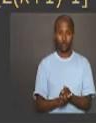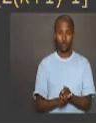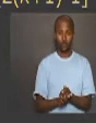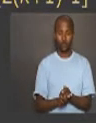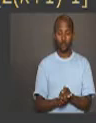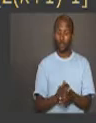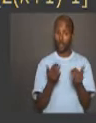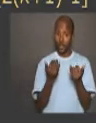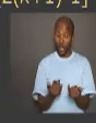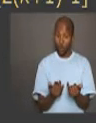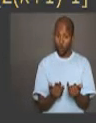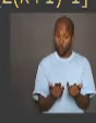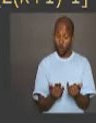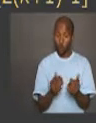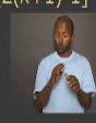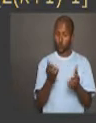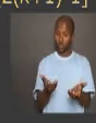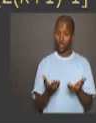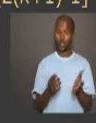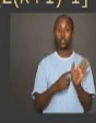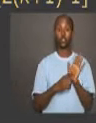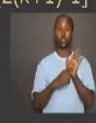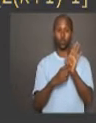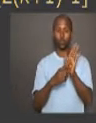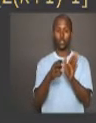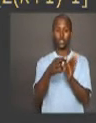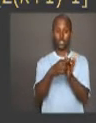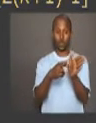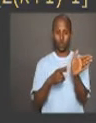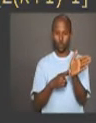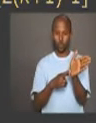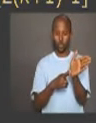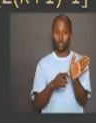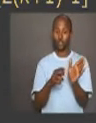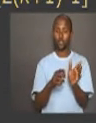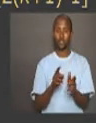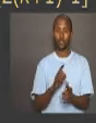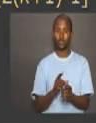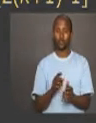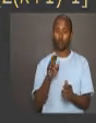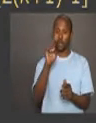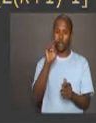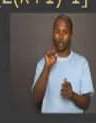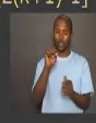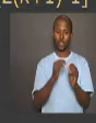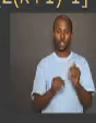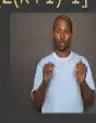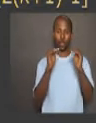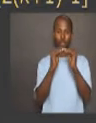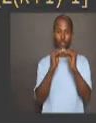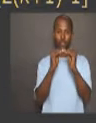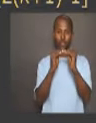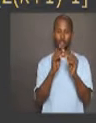Now we need to show that the rule is true for n